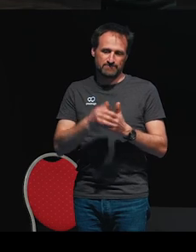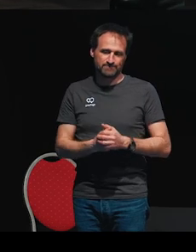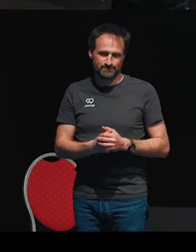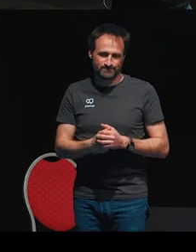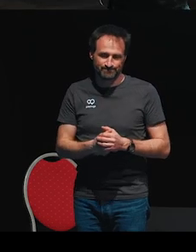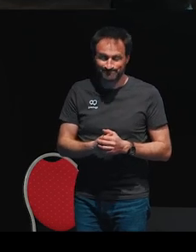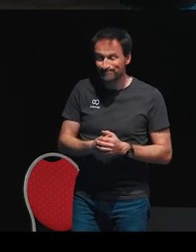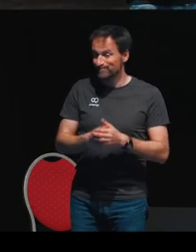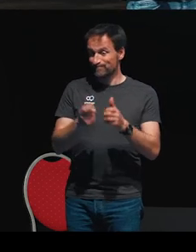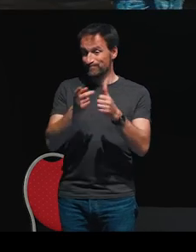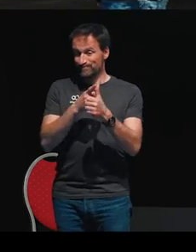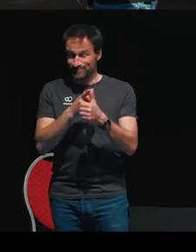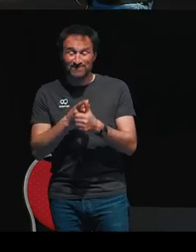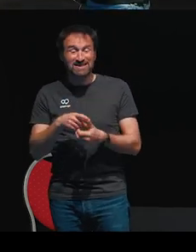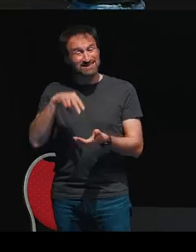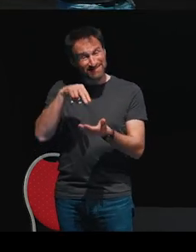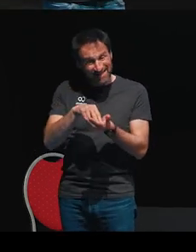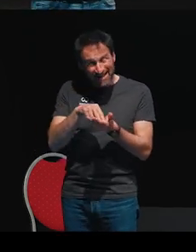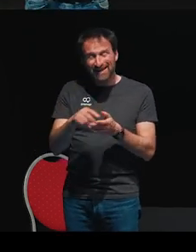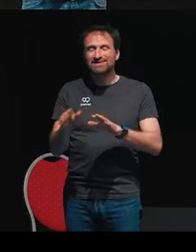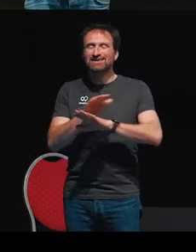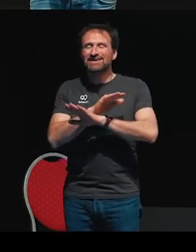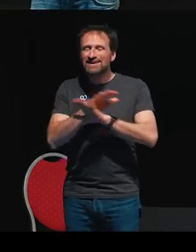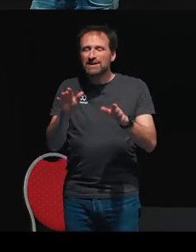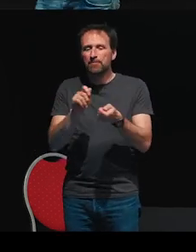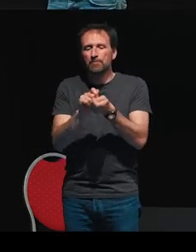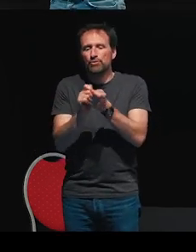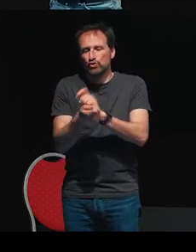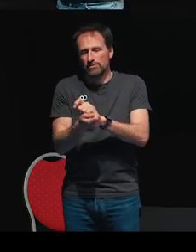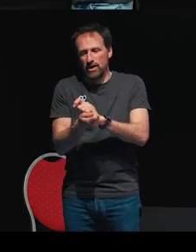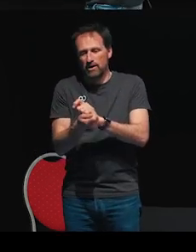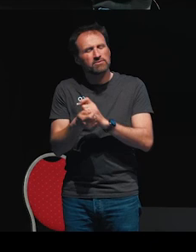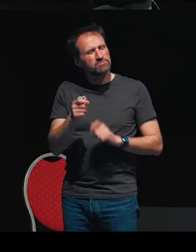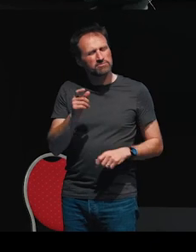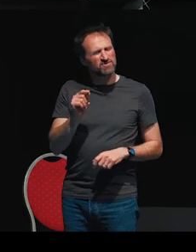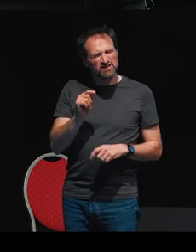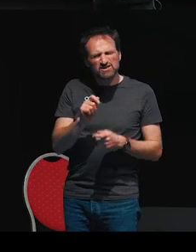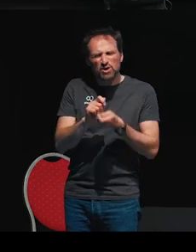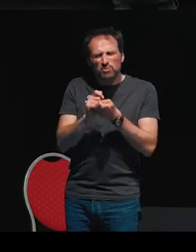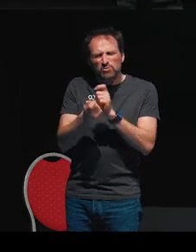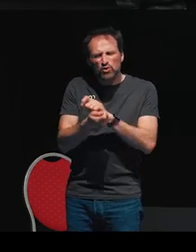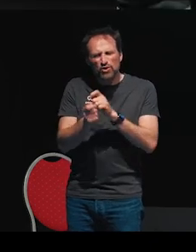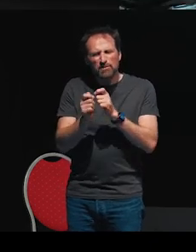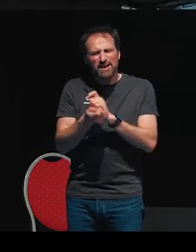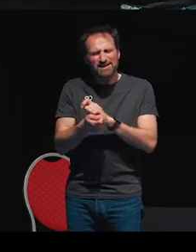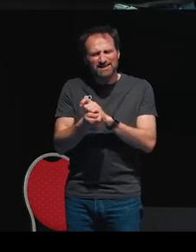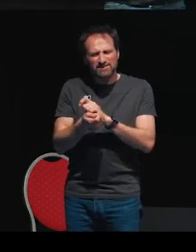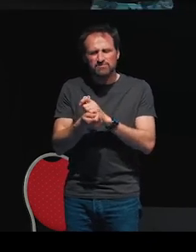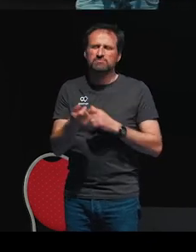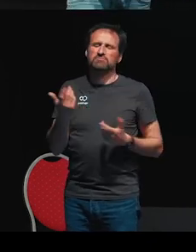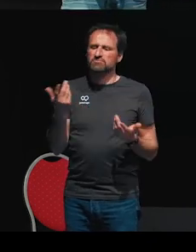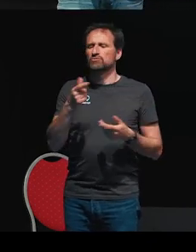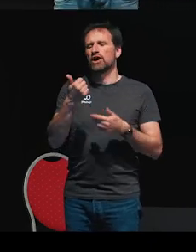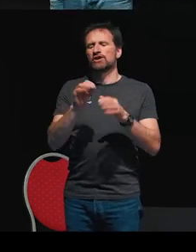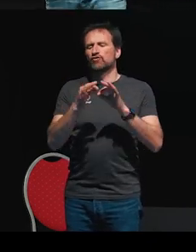State is immutable. What does immutability mean? So let's think about a function that does some transformation to your